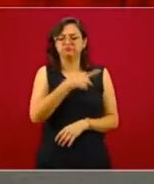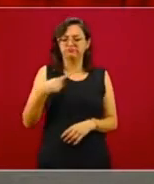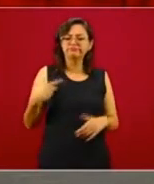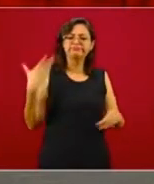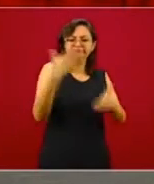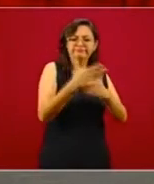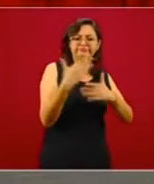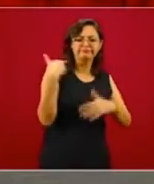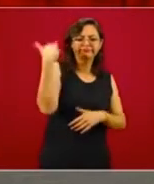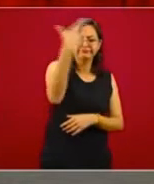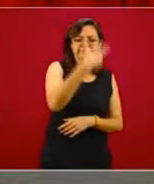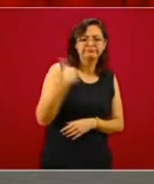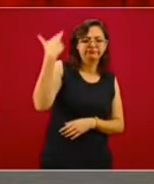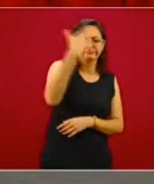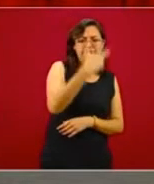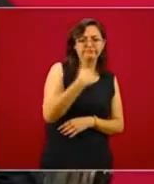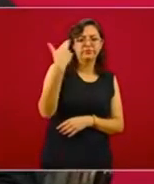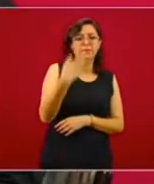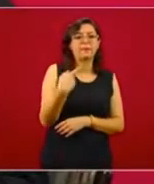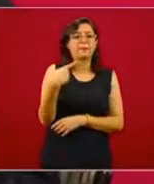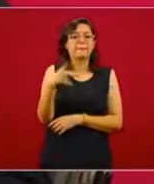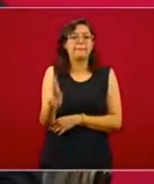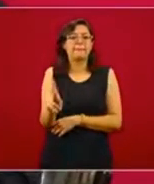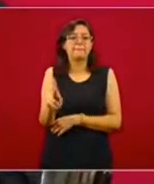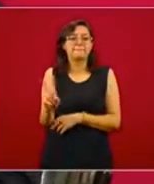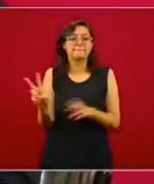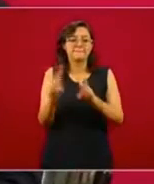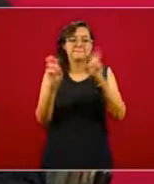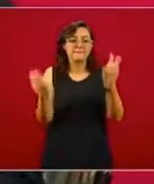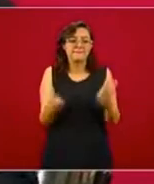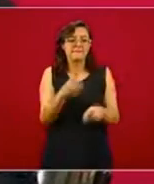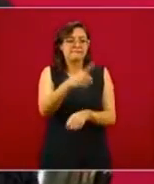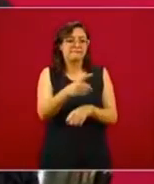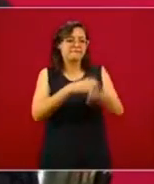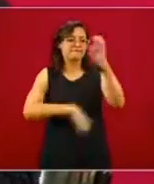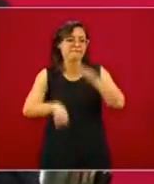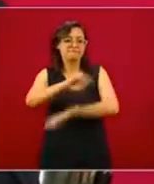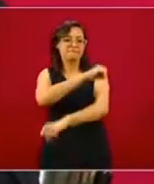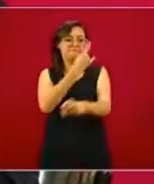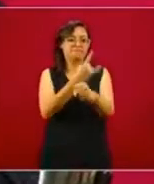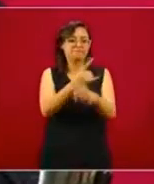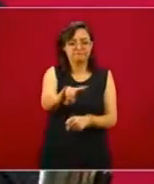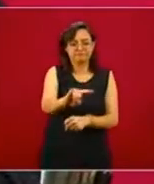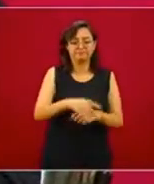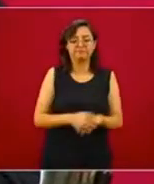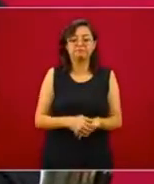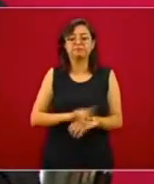then we would have to go into action. But that is in the case of